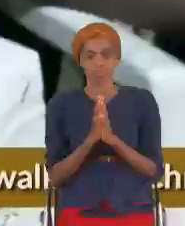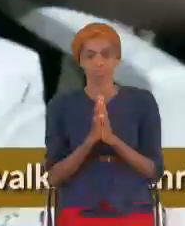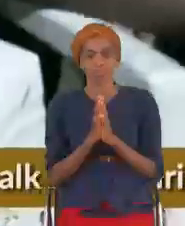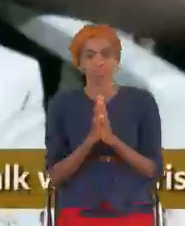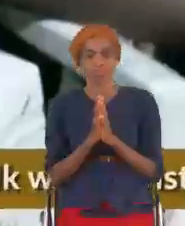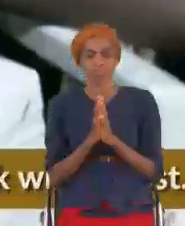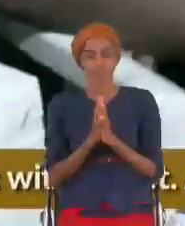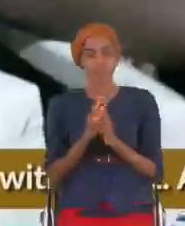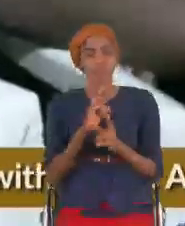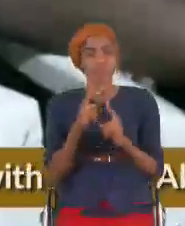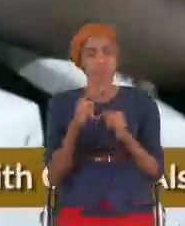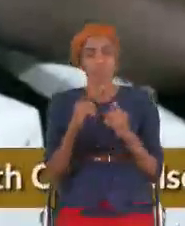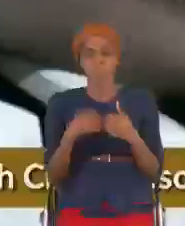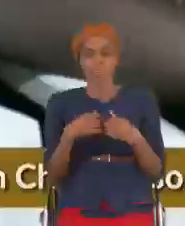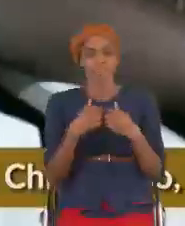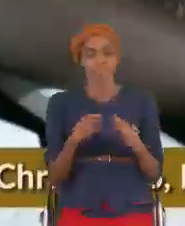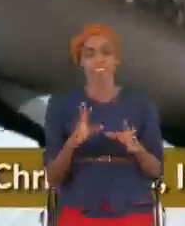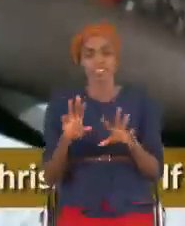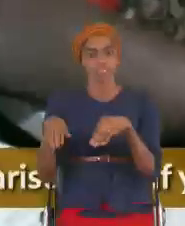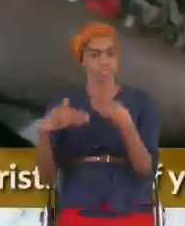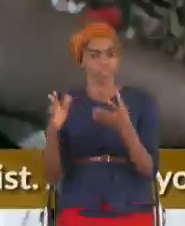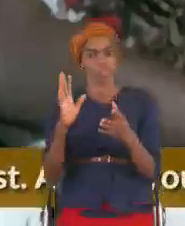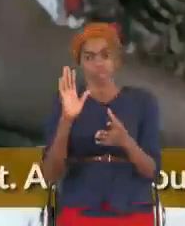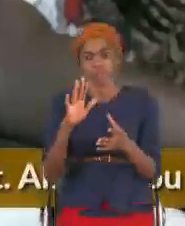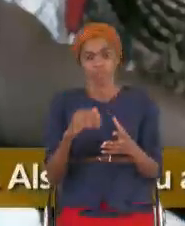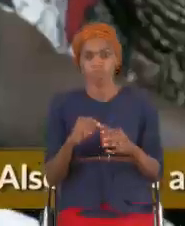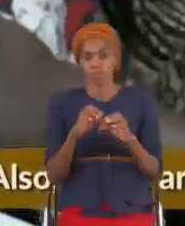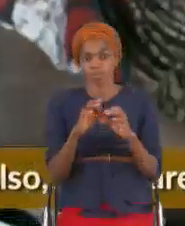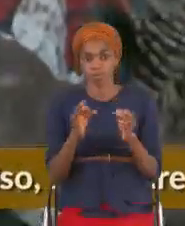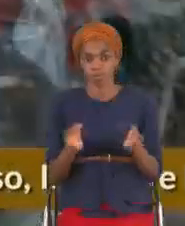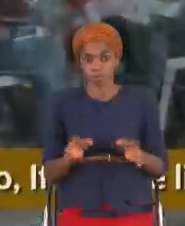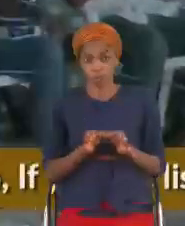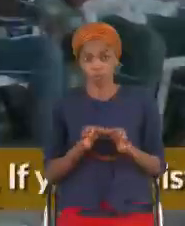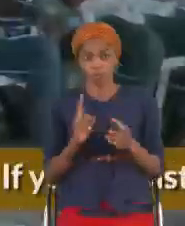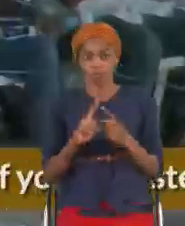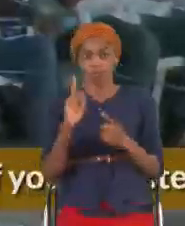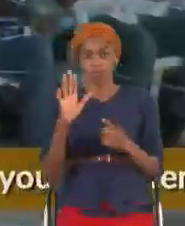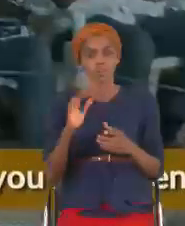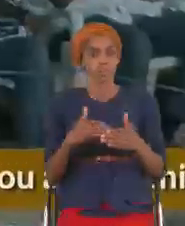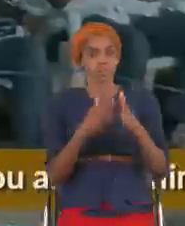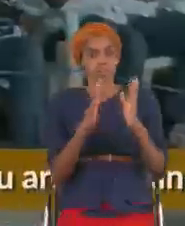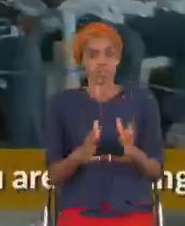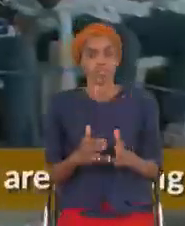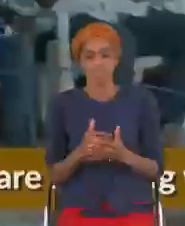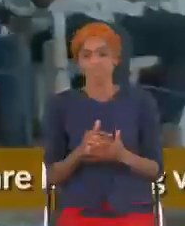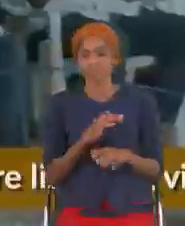And when you are done, submit your form to your supervisor in that particular segment. Don't carry the form